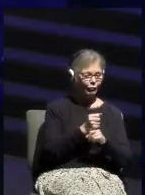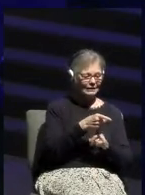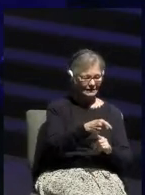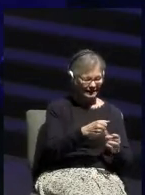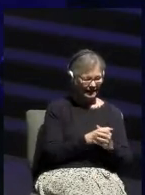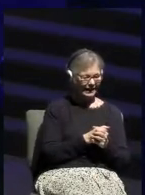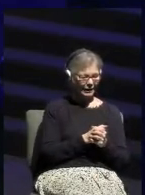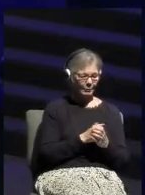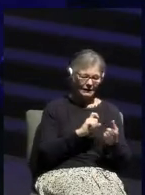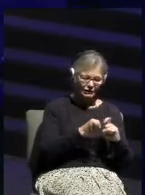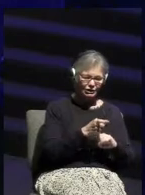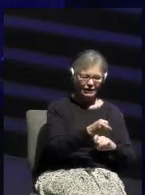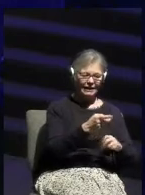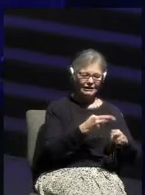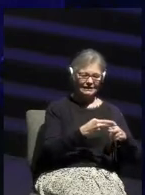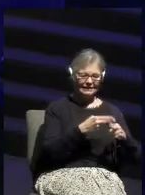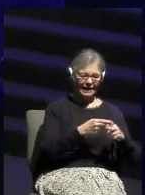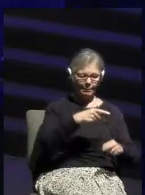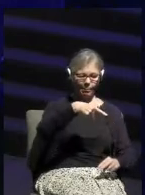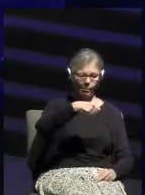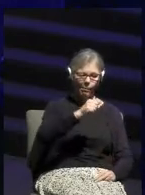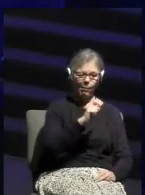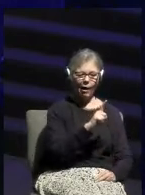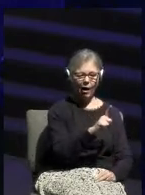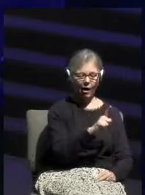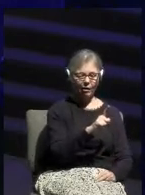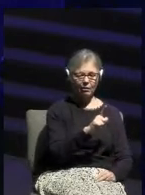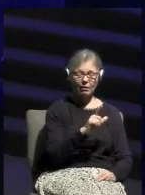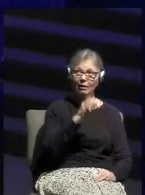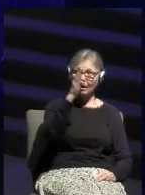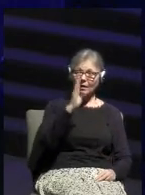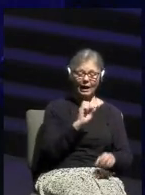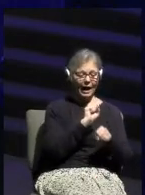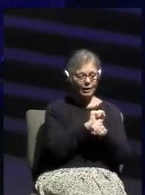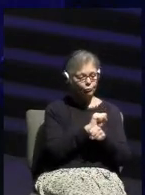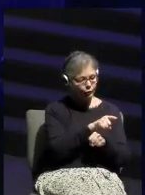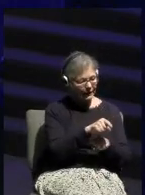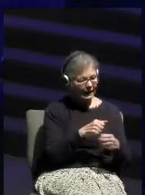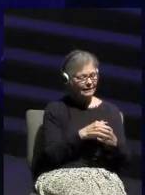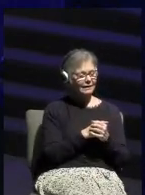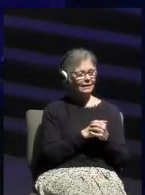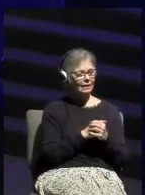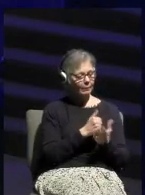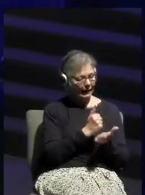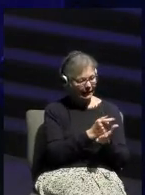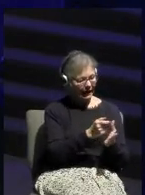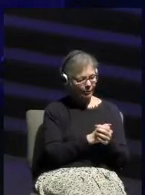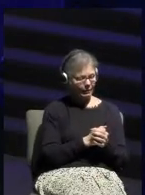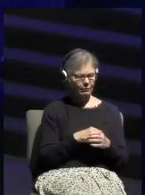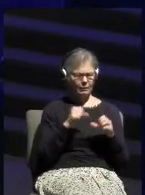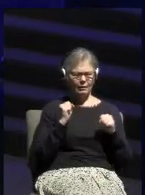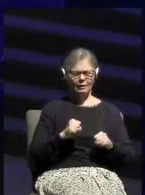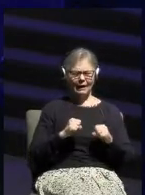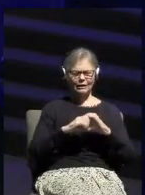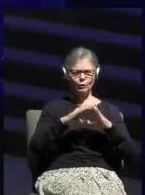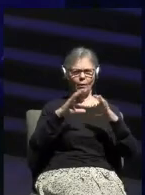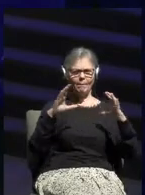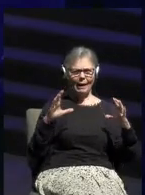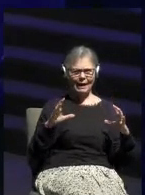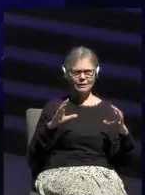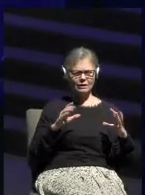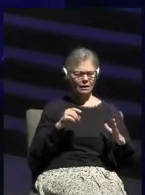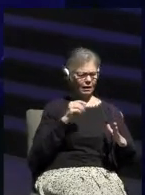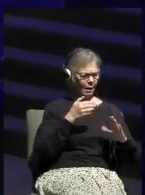name to Paul. And God protected Paul through that transition. Can you imagine that type of transition?